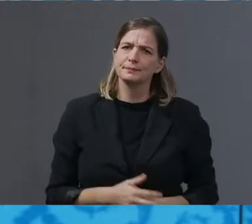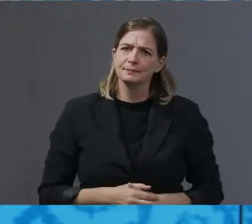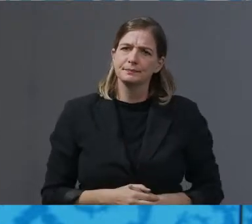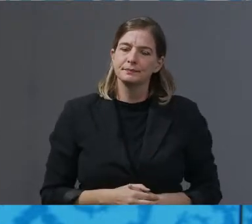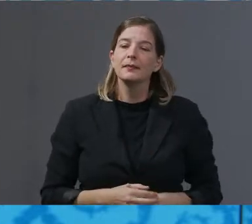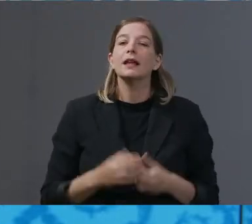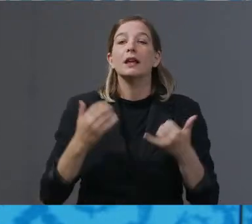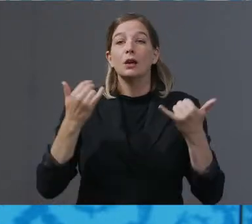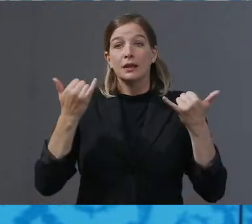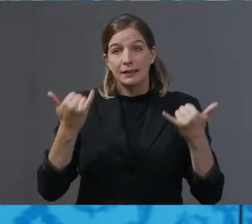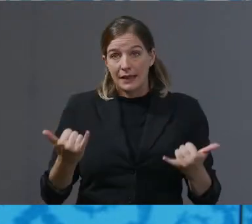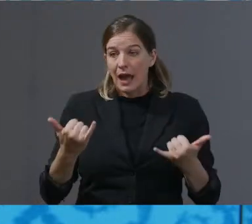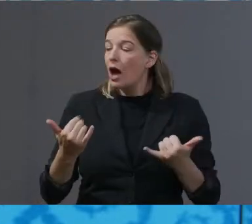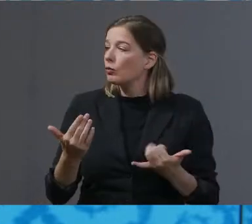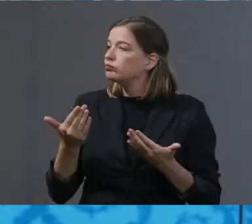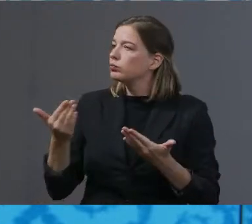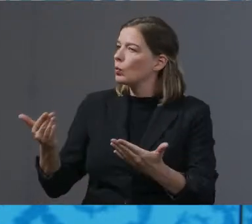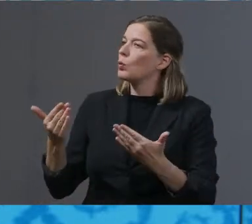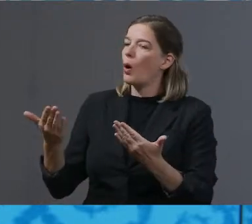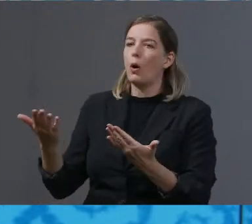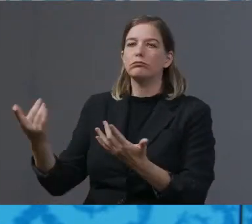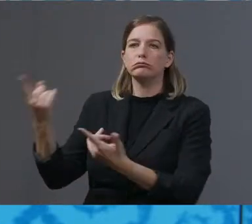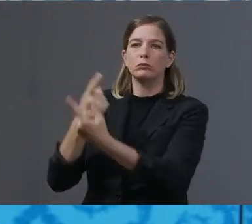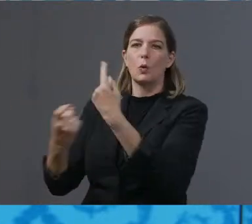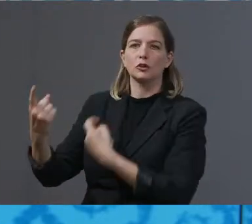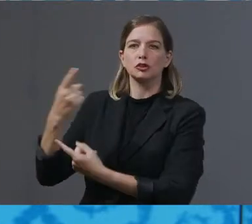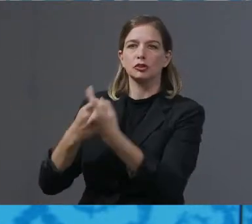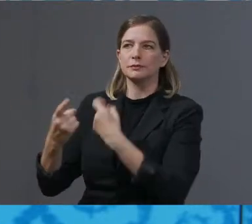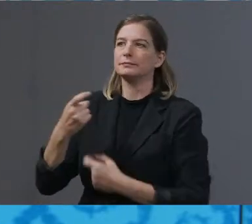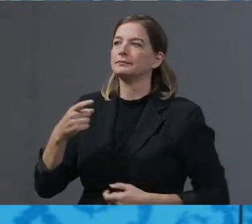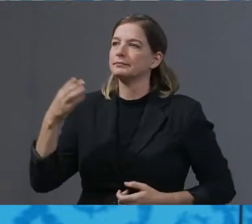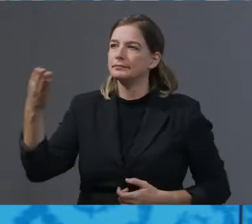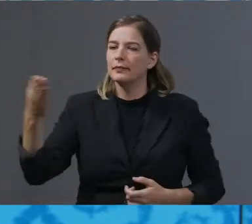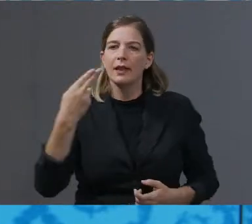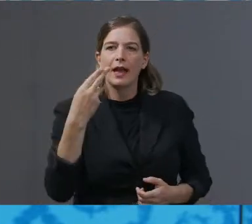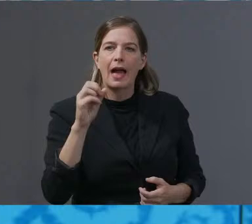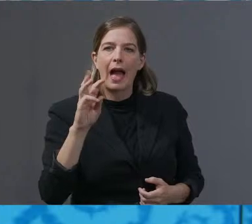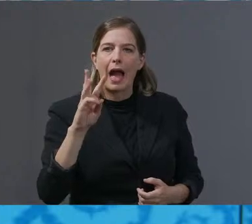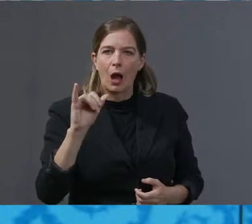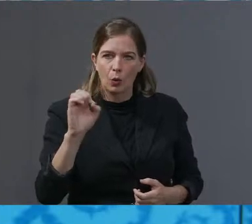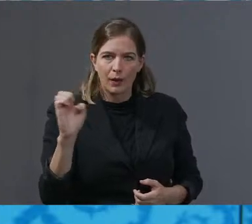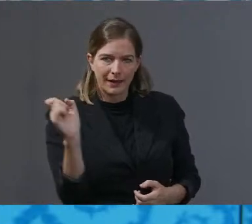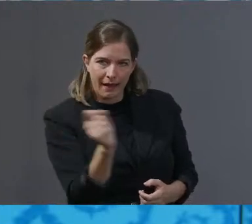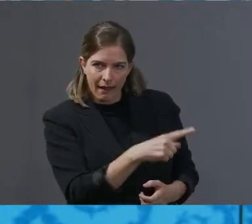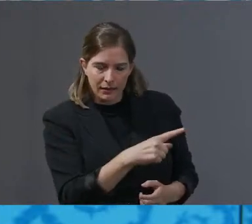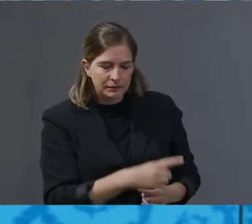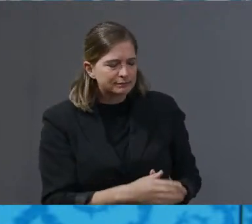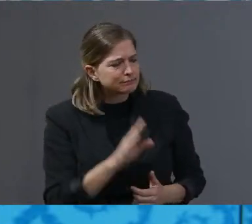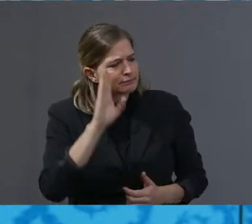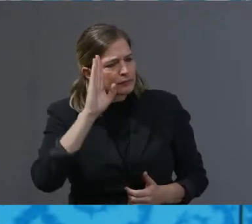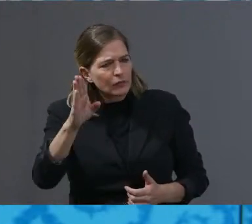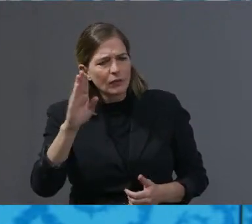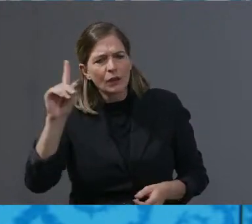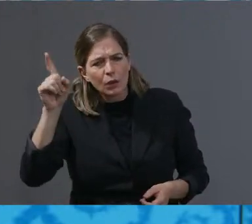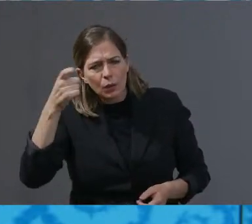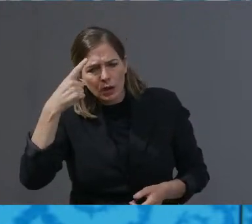And with that, Patrick, let's take some questions. Start with Howie. Hi, Governor. The two basic questions. Last